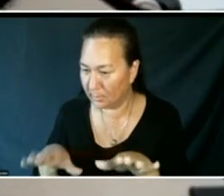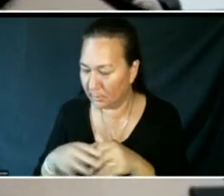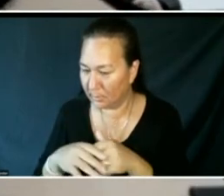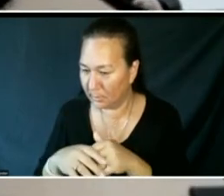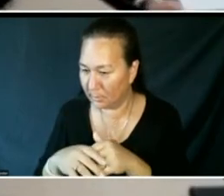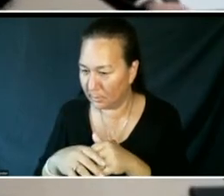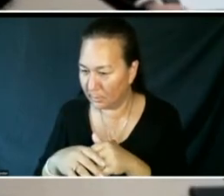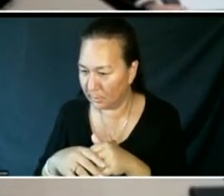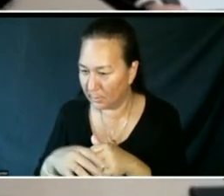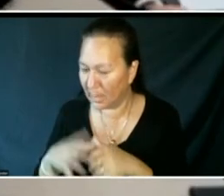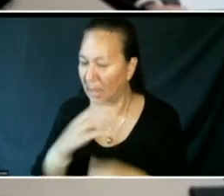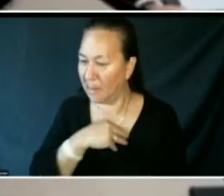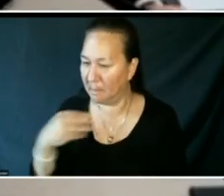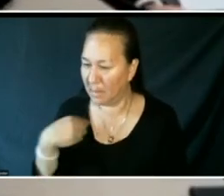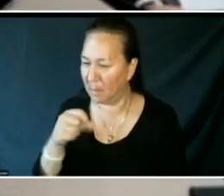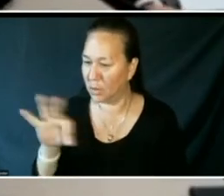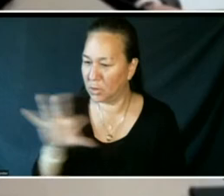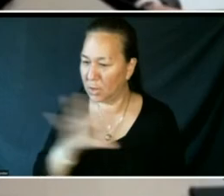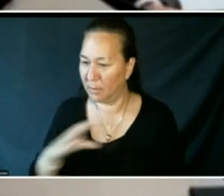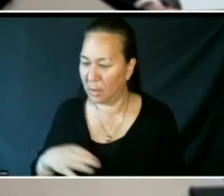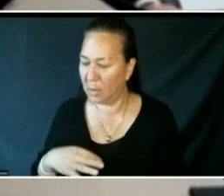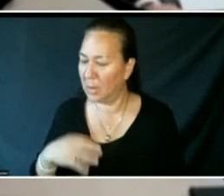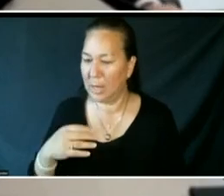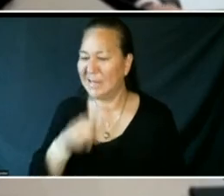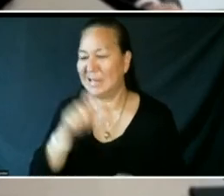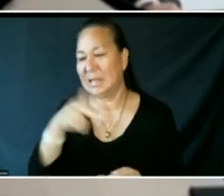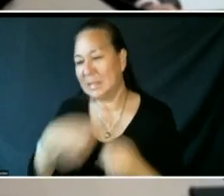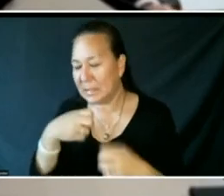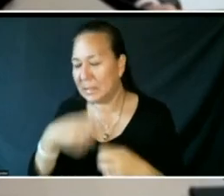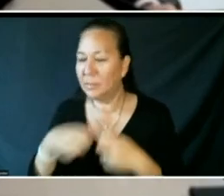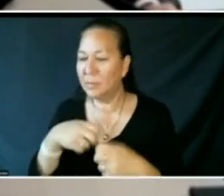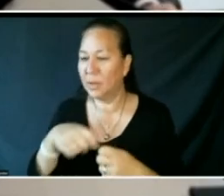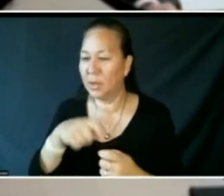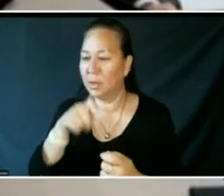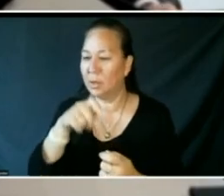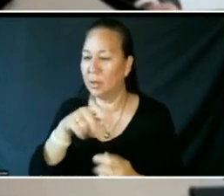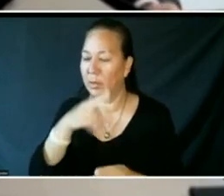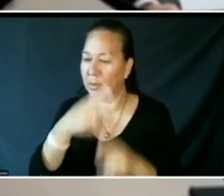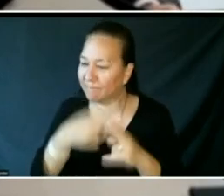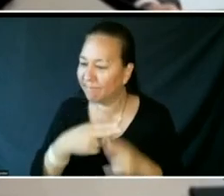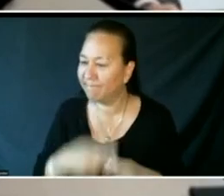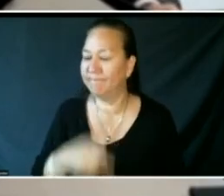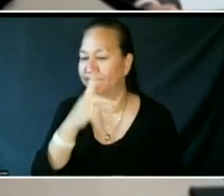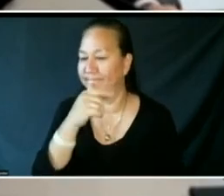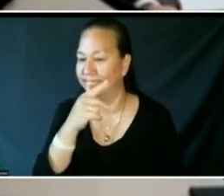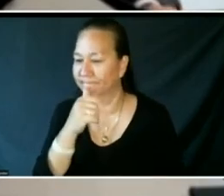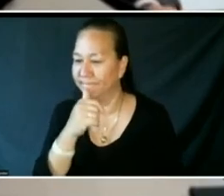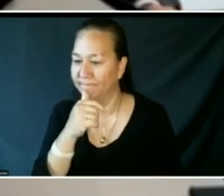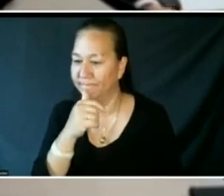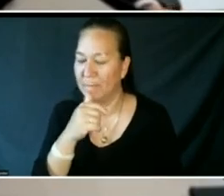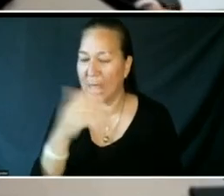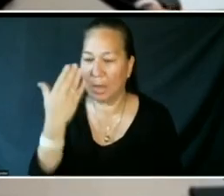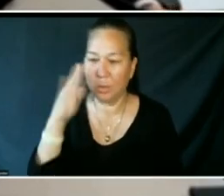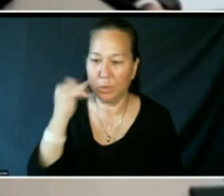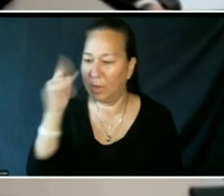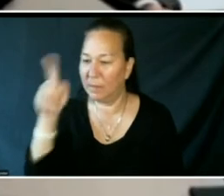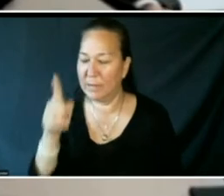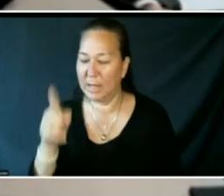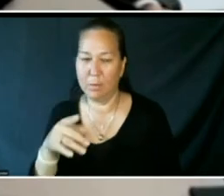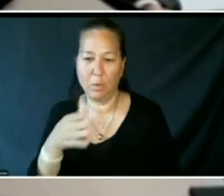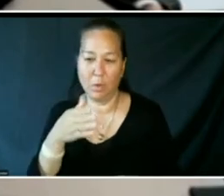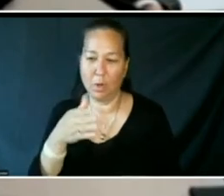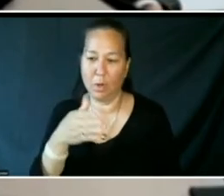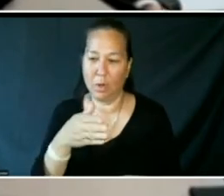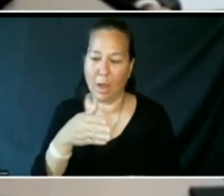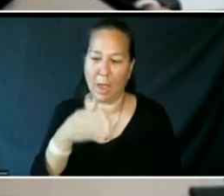Members of Congress, although it's difficult to distinguish if the members that I'm thinking of were involved during Thanksgiving or if they were involved as